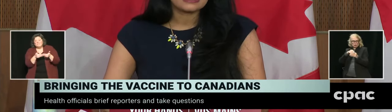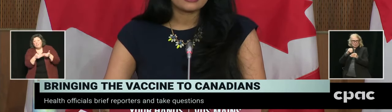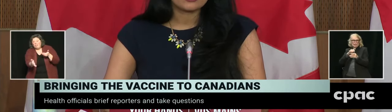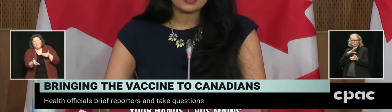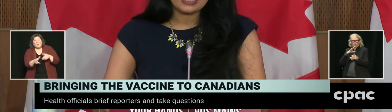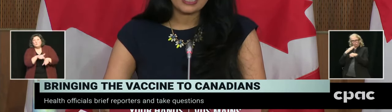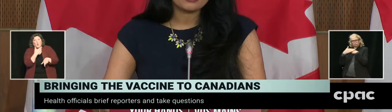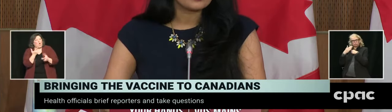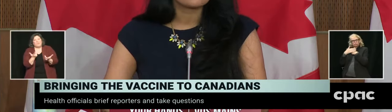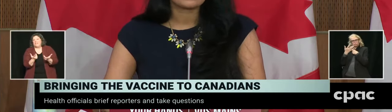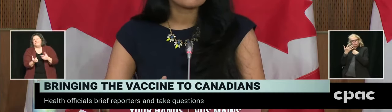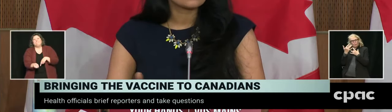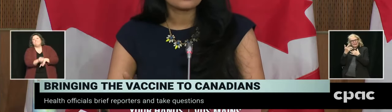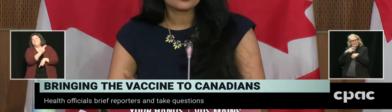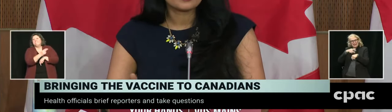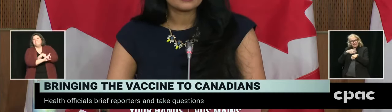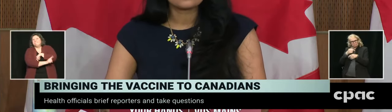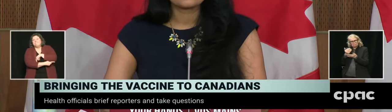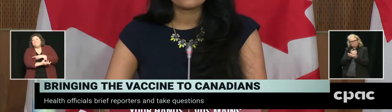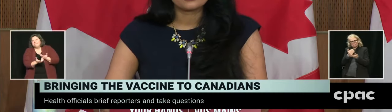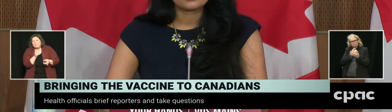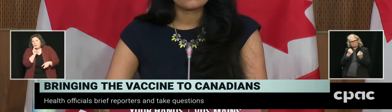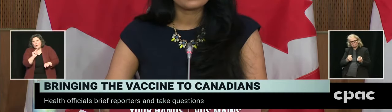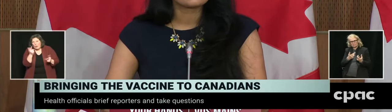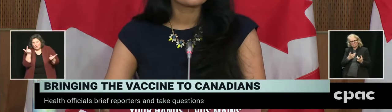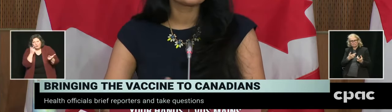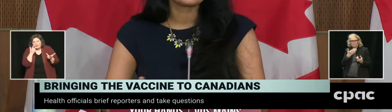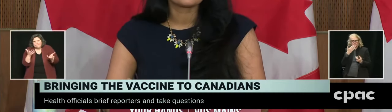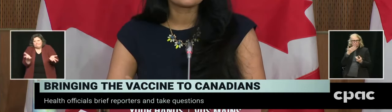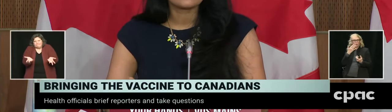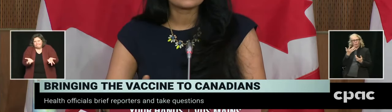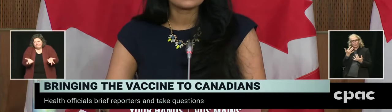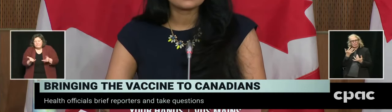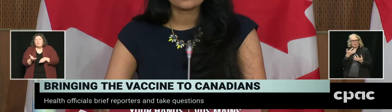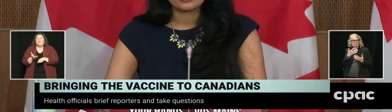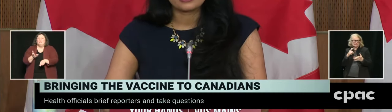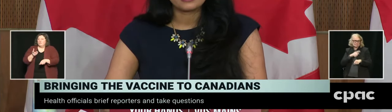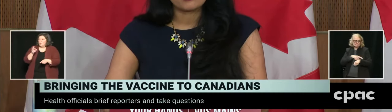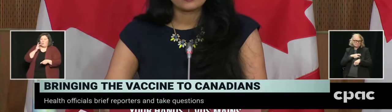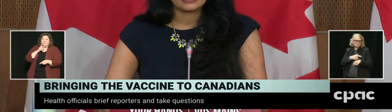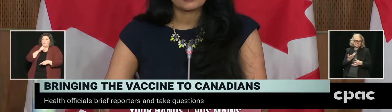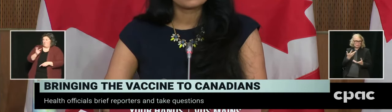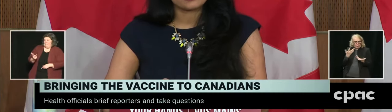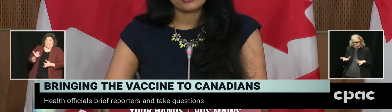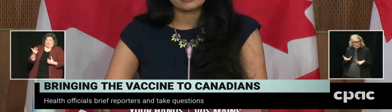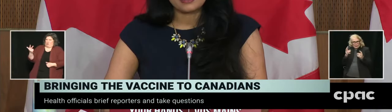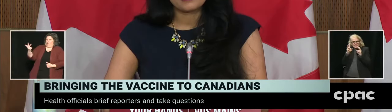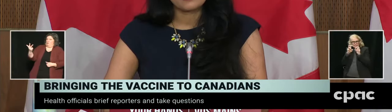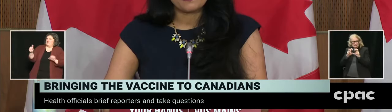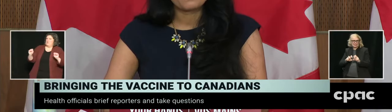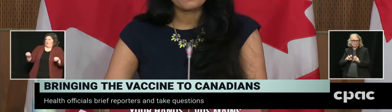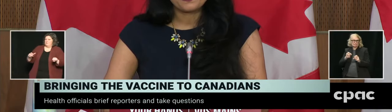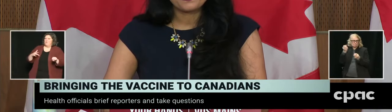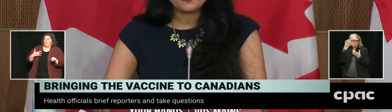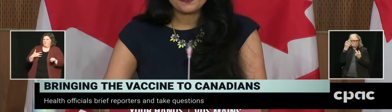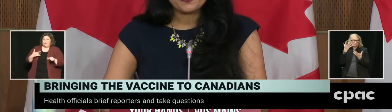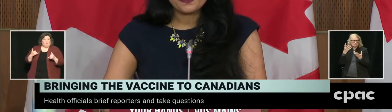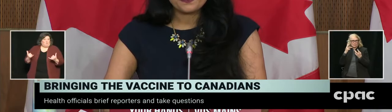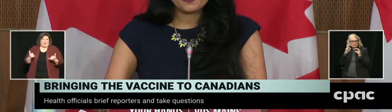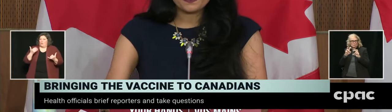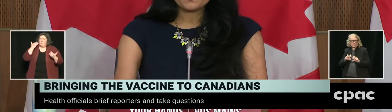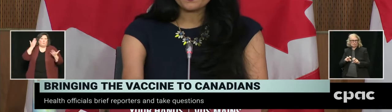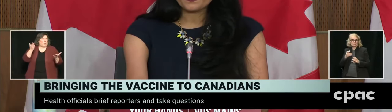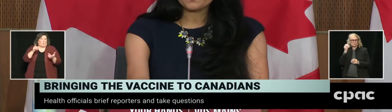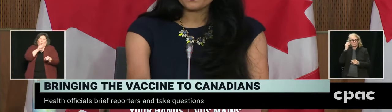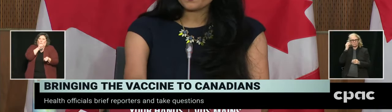that data right now, and we don't have those determinations for the 3 candidate vaccines that we're looking at right now at this point in time yet.